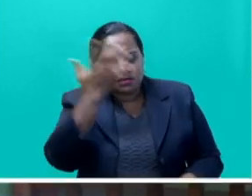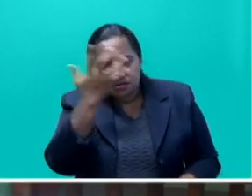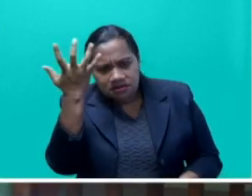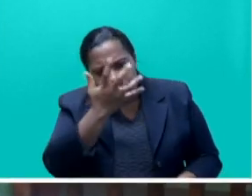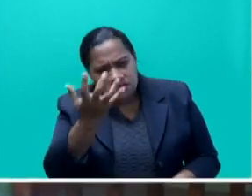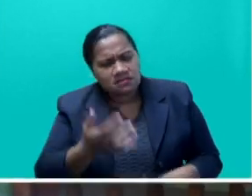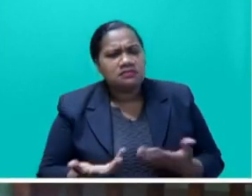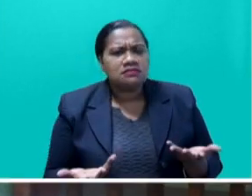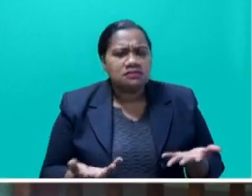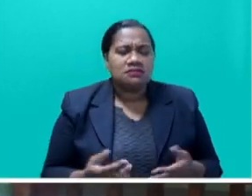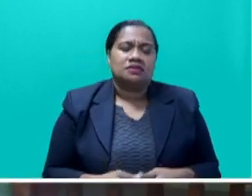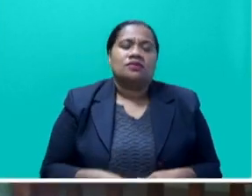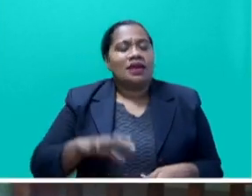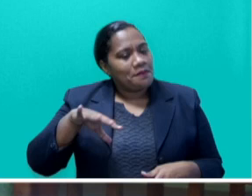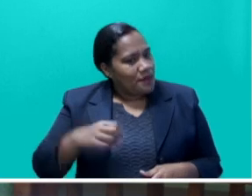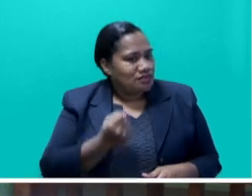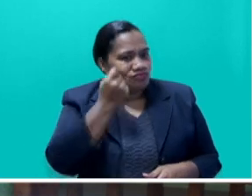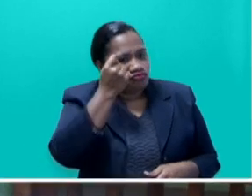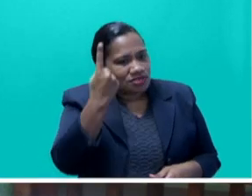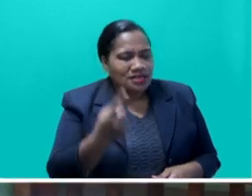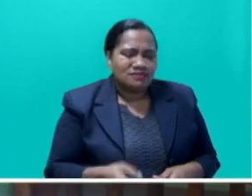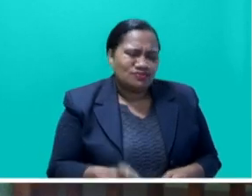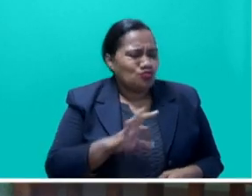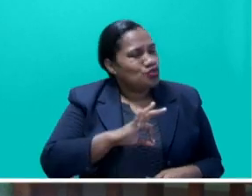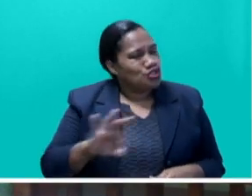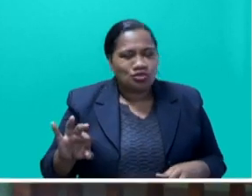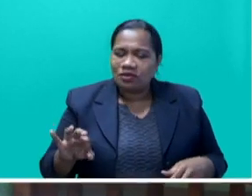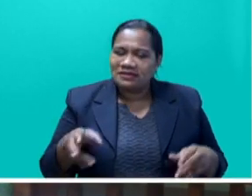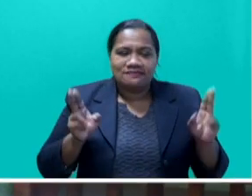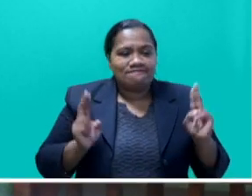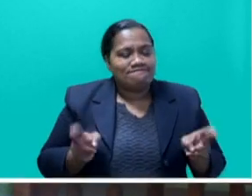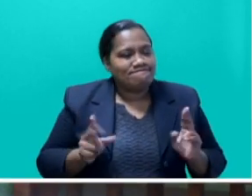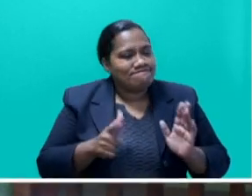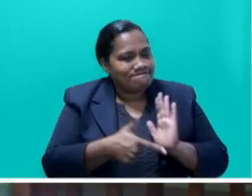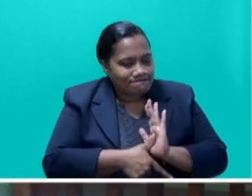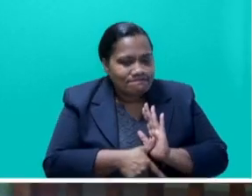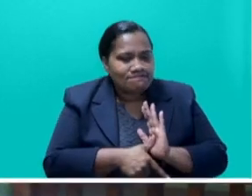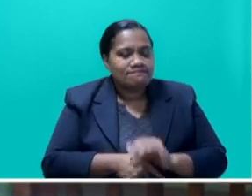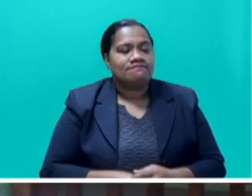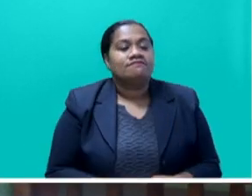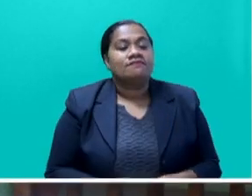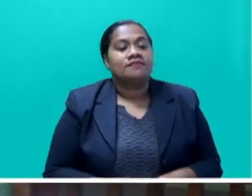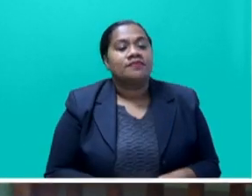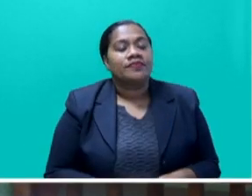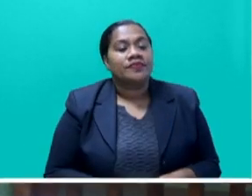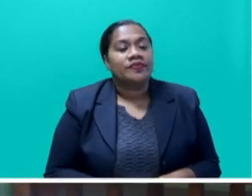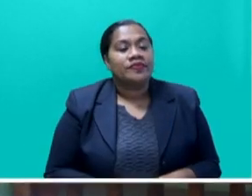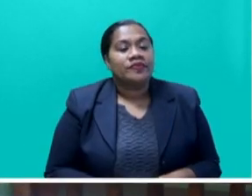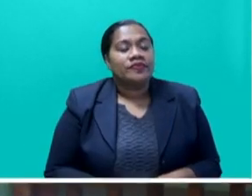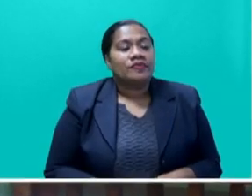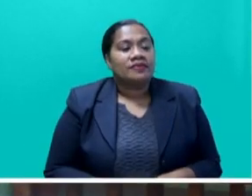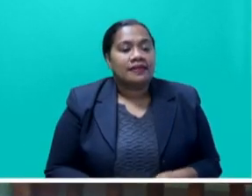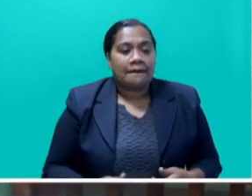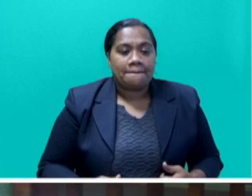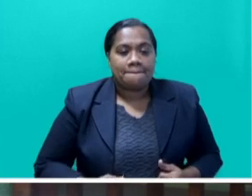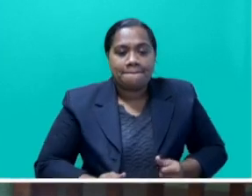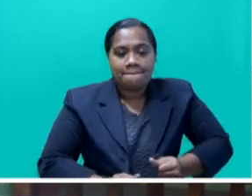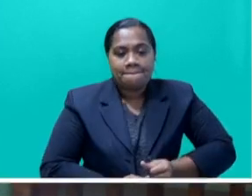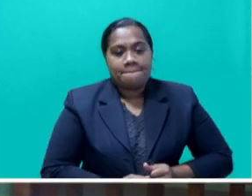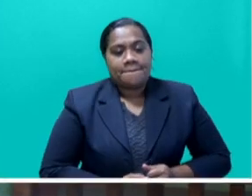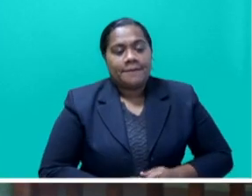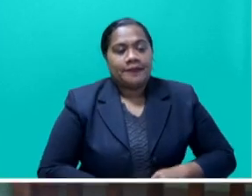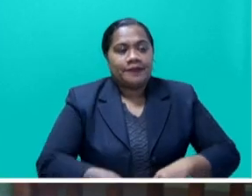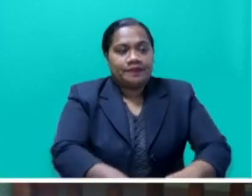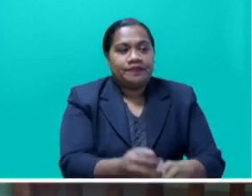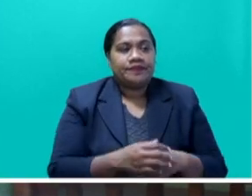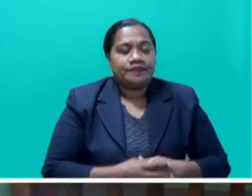realize that we are not in normal times and our collective security takes precedence over our